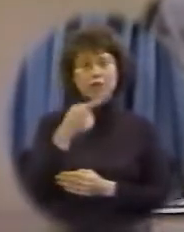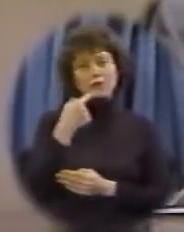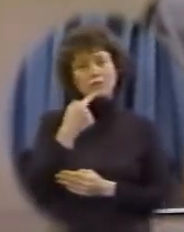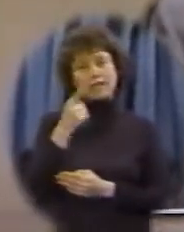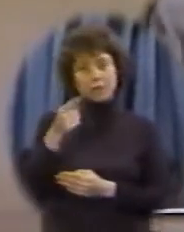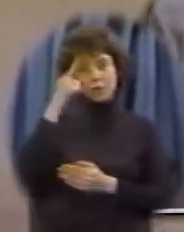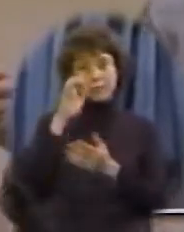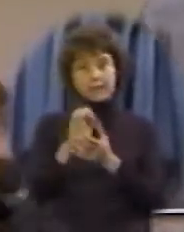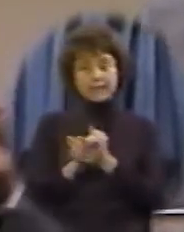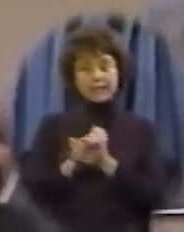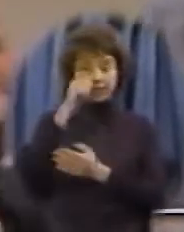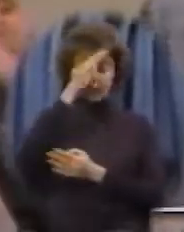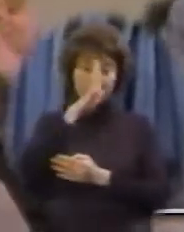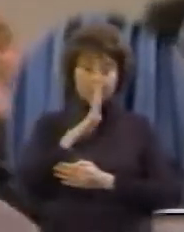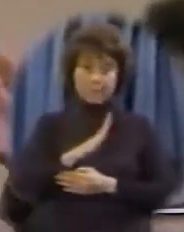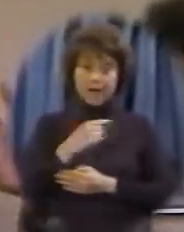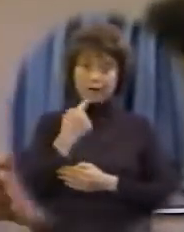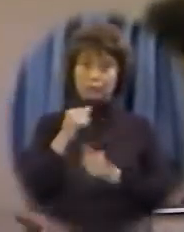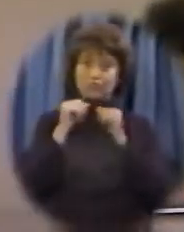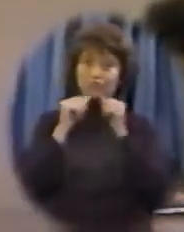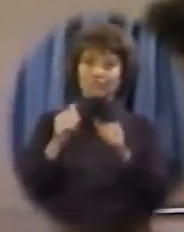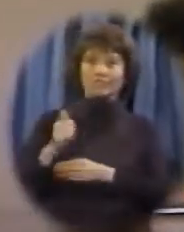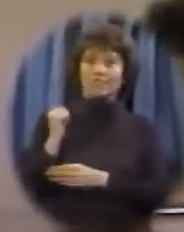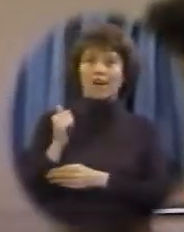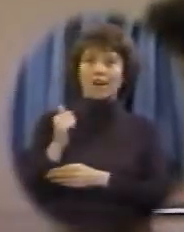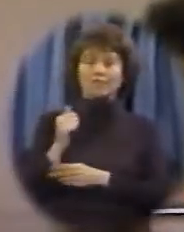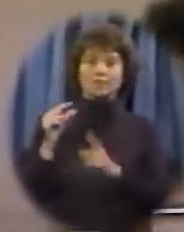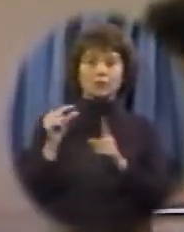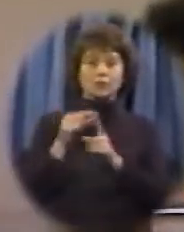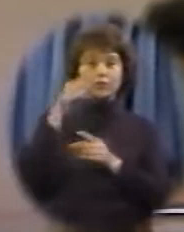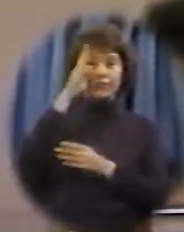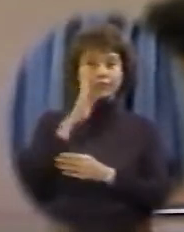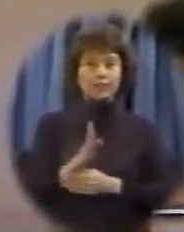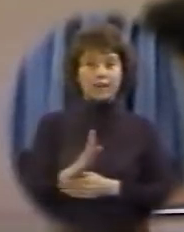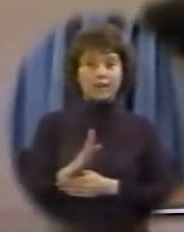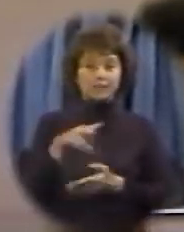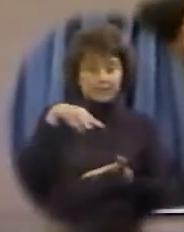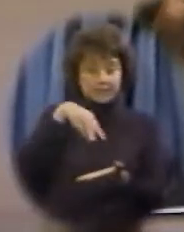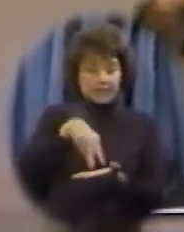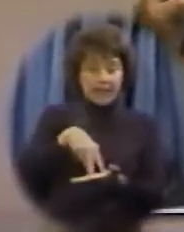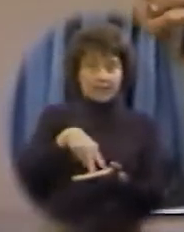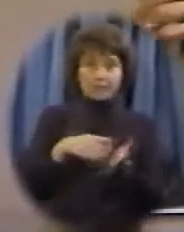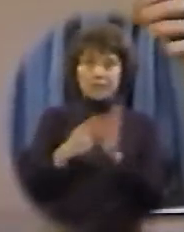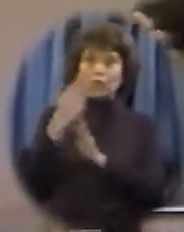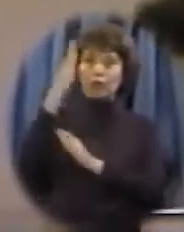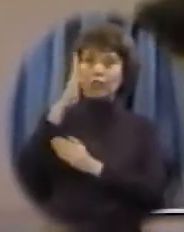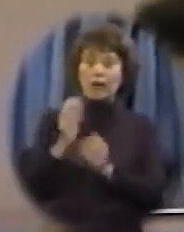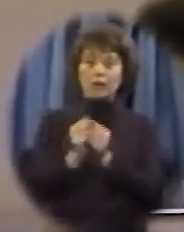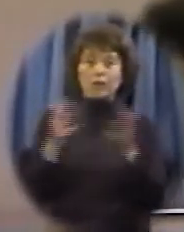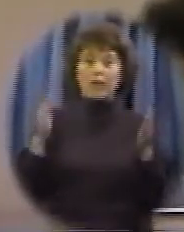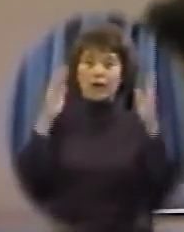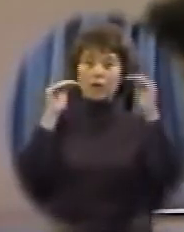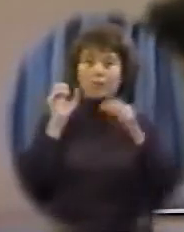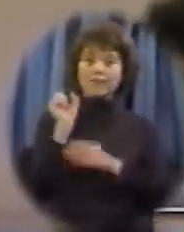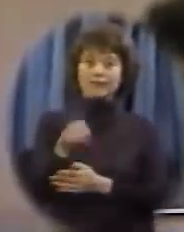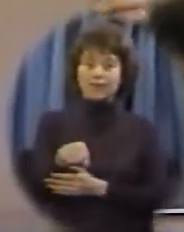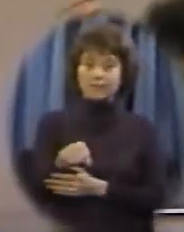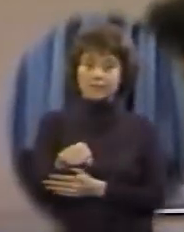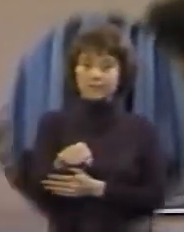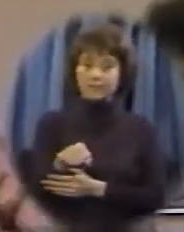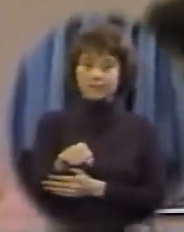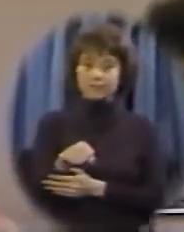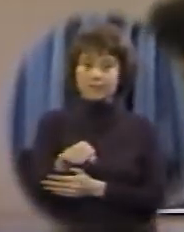Bible as the Word of God stands without any hope? Yes. Why? Because man's rational All of man's reasoning and rational thinking